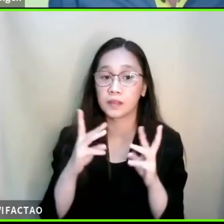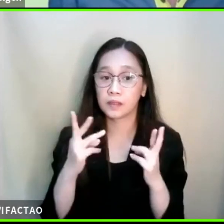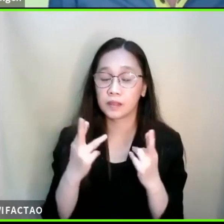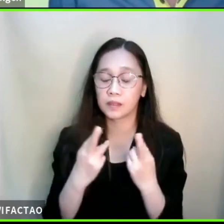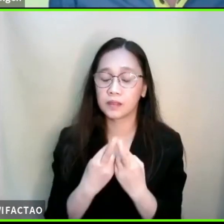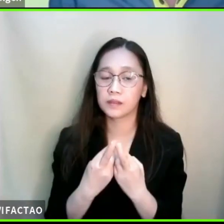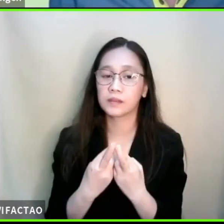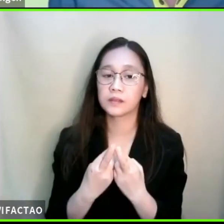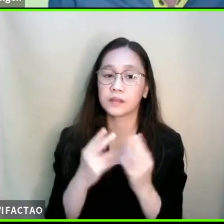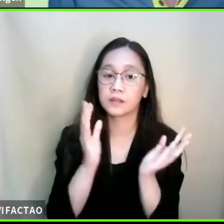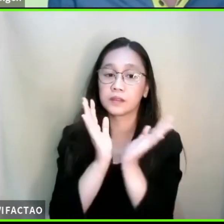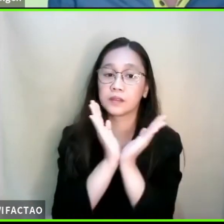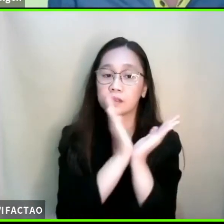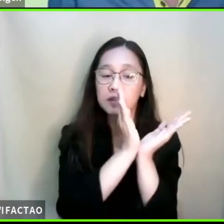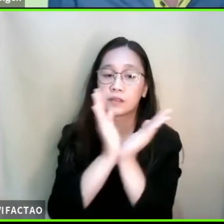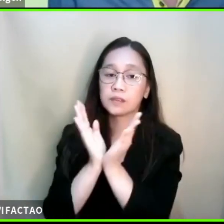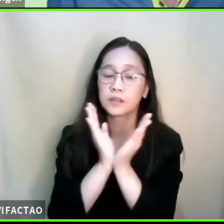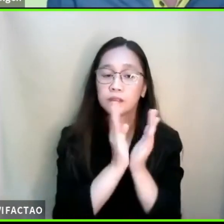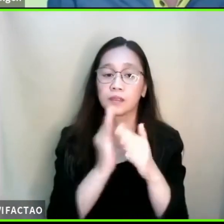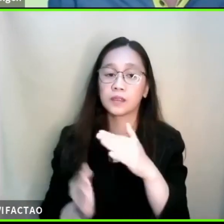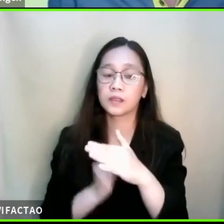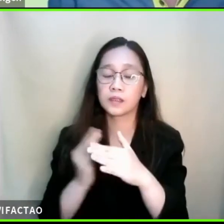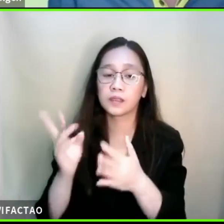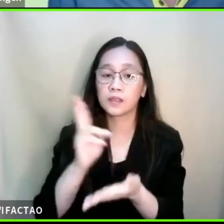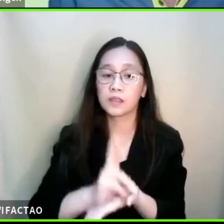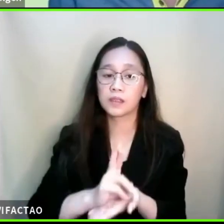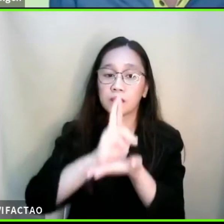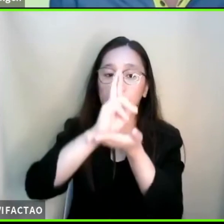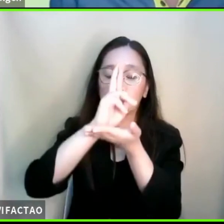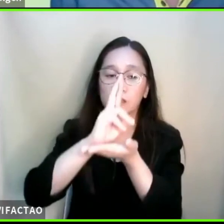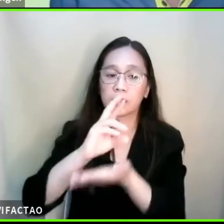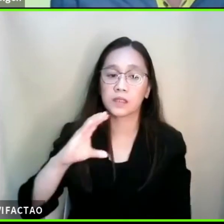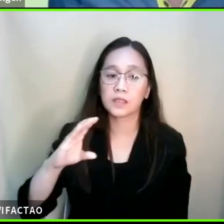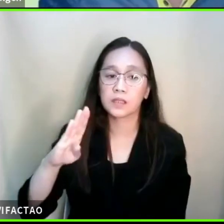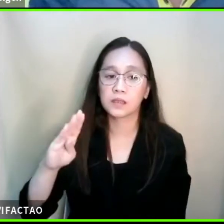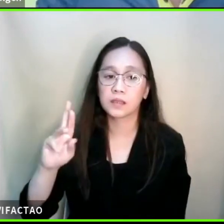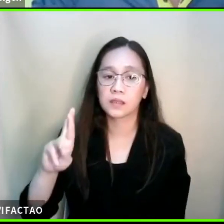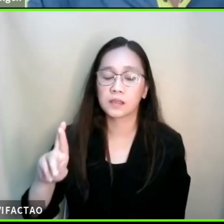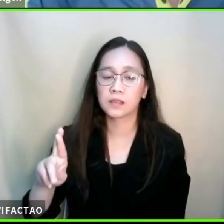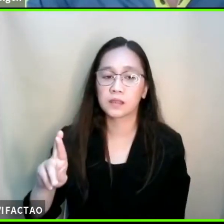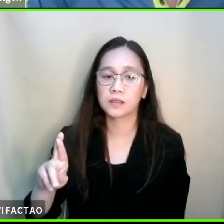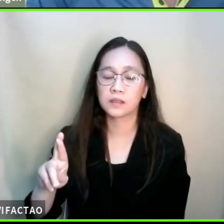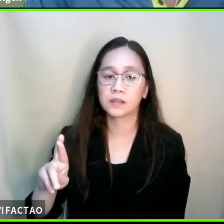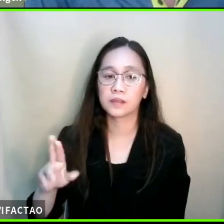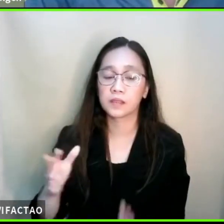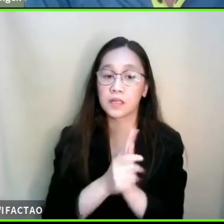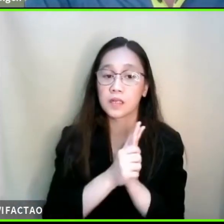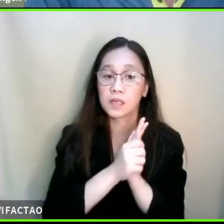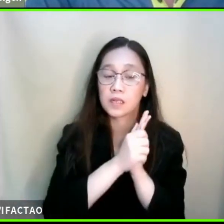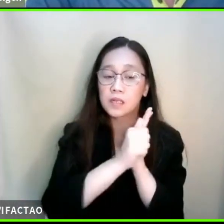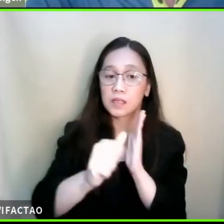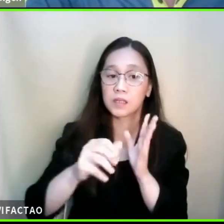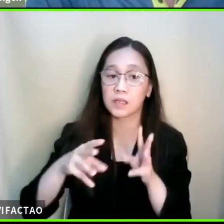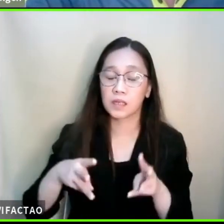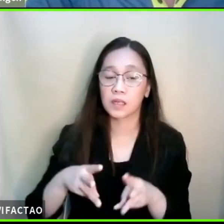on community-based rehabilitation or CBR, no, an effective strategy for